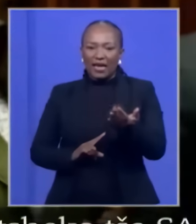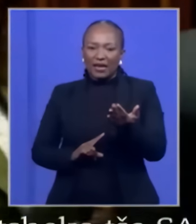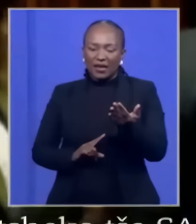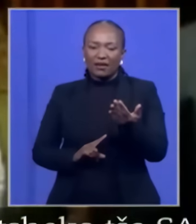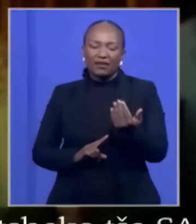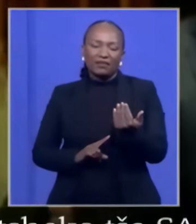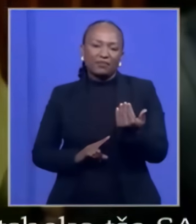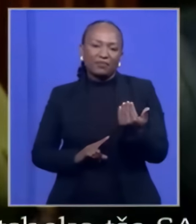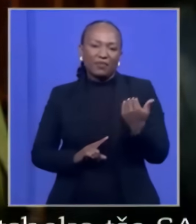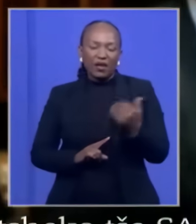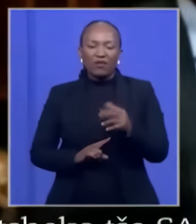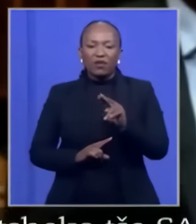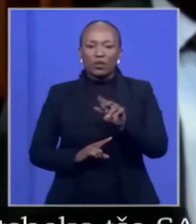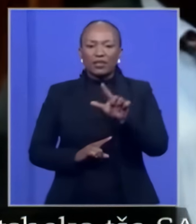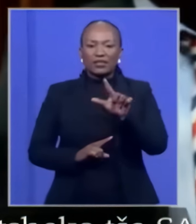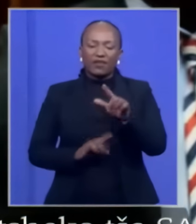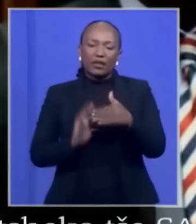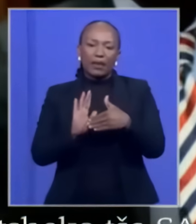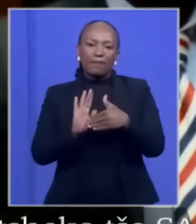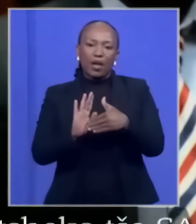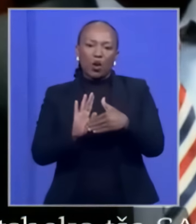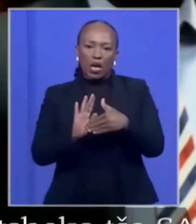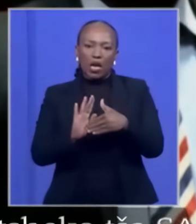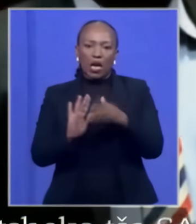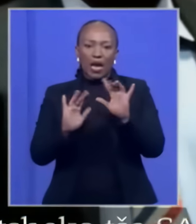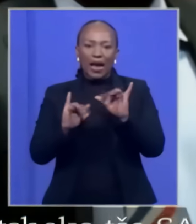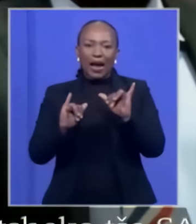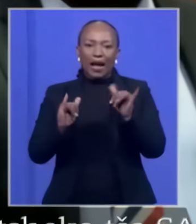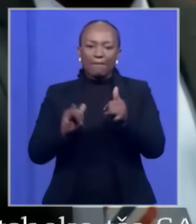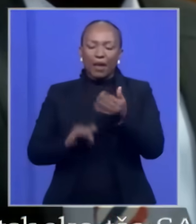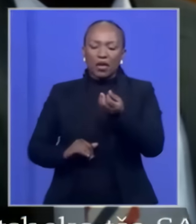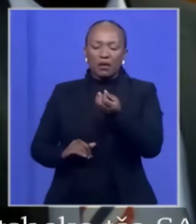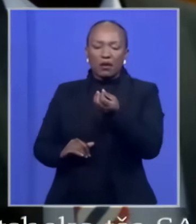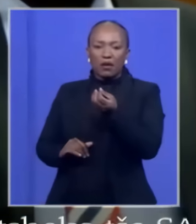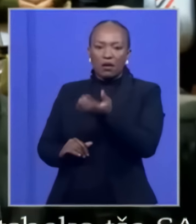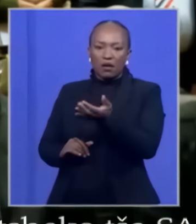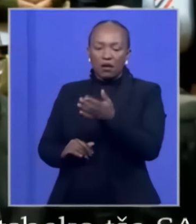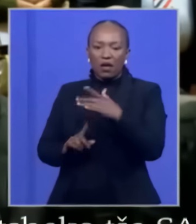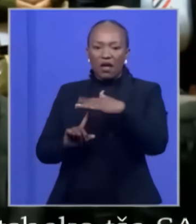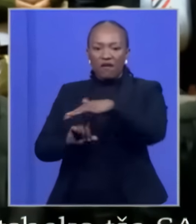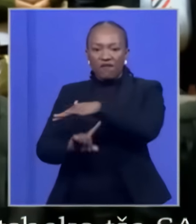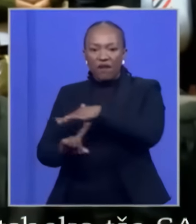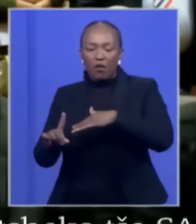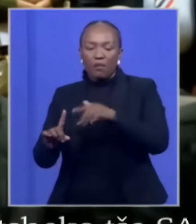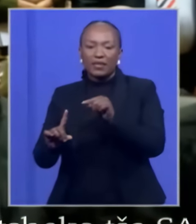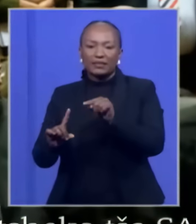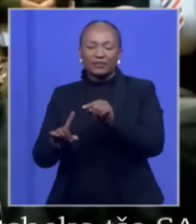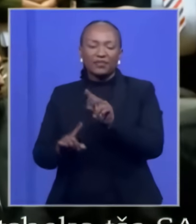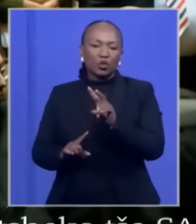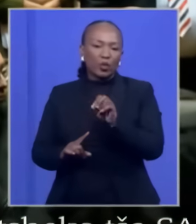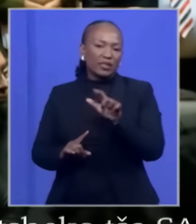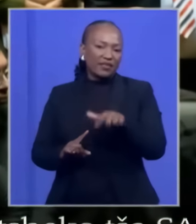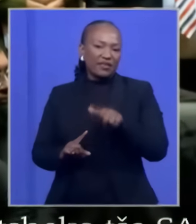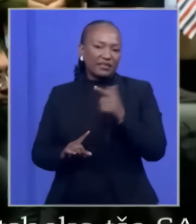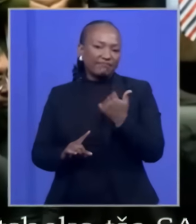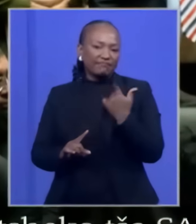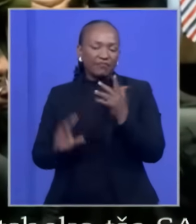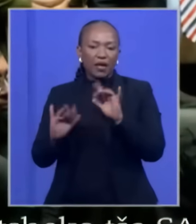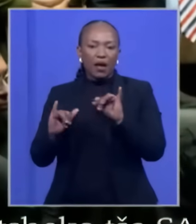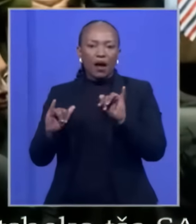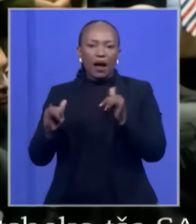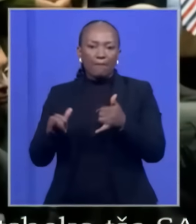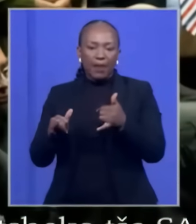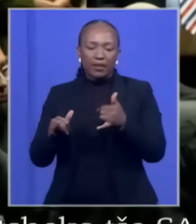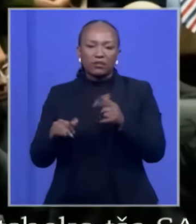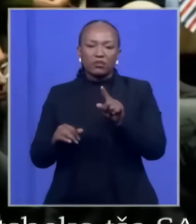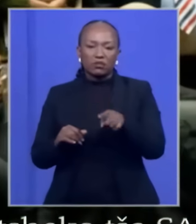tše 27 yeo e filwe go khamphane ya Mabe ya Enviromobi ka 2017. Khamphane yeo e be e nepile go abela